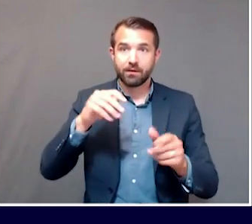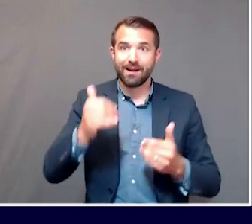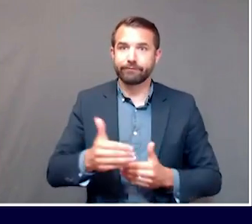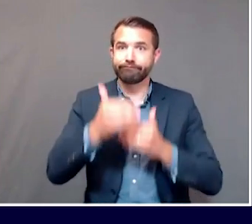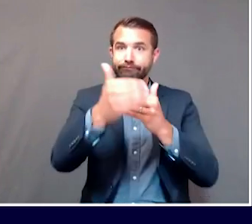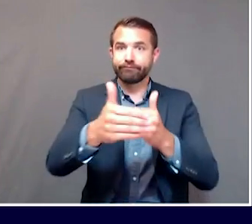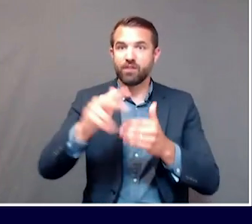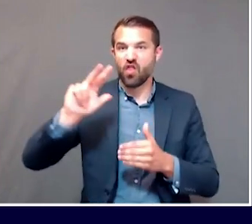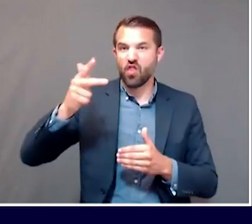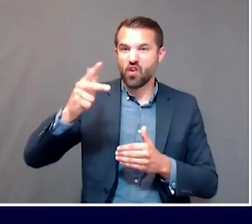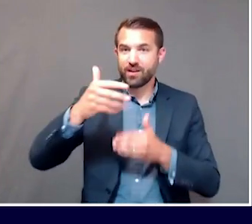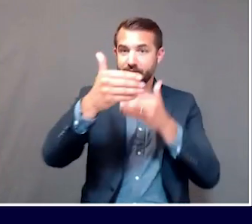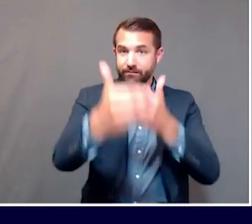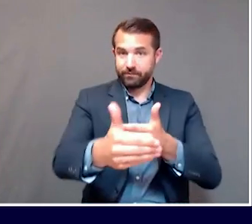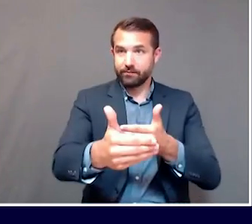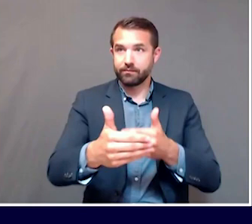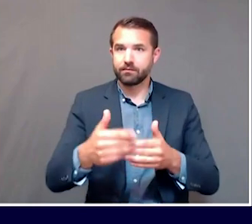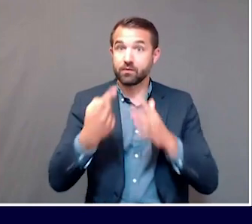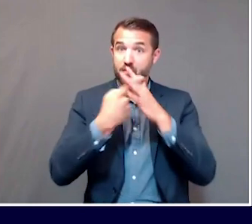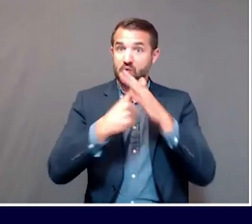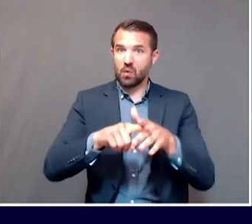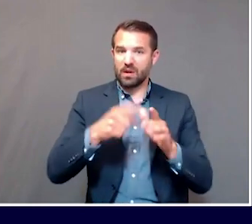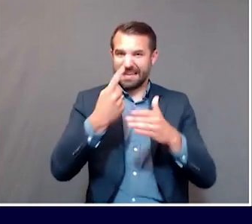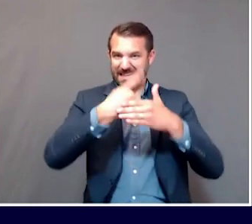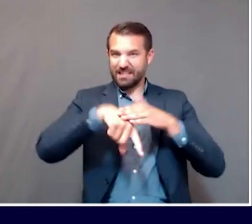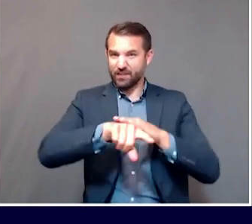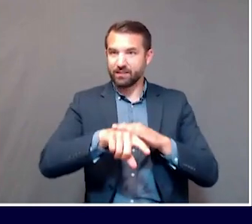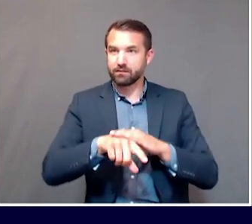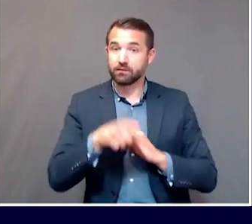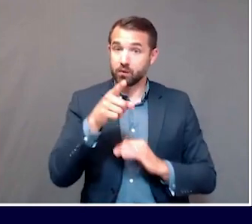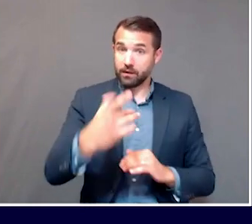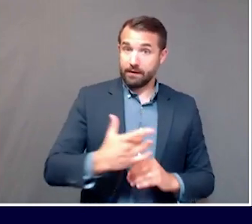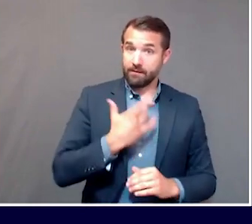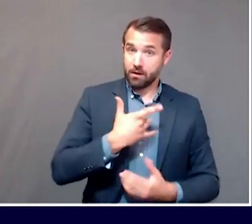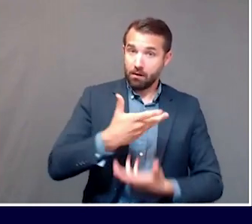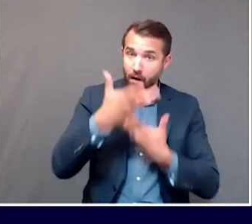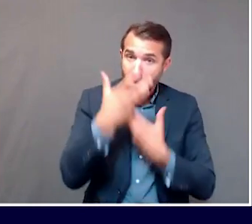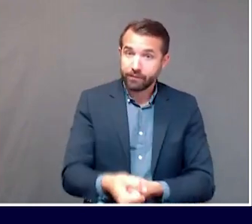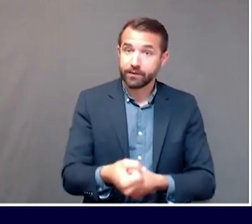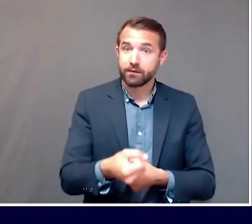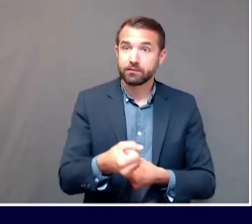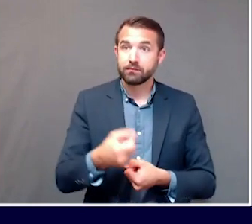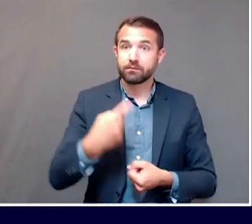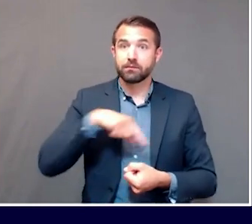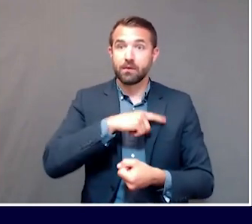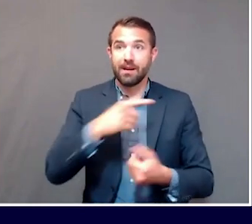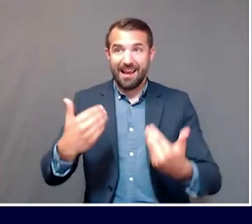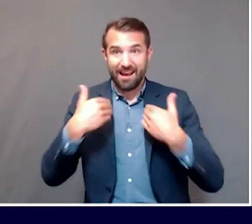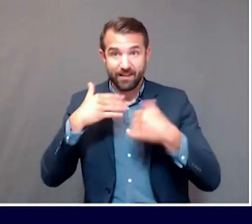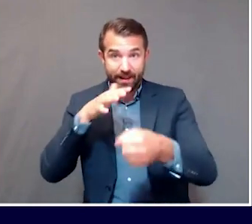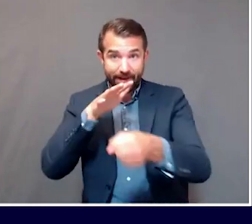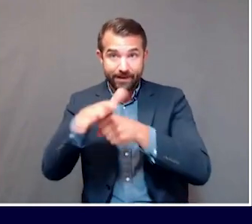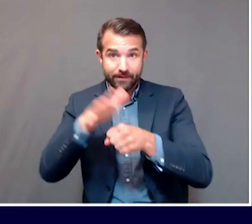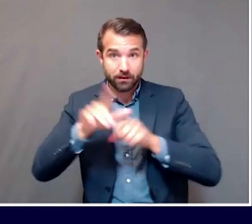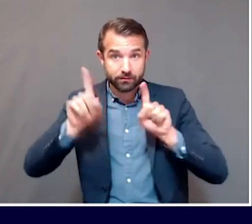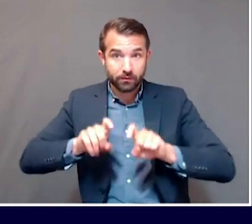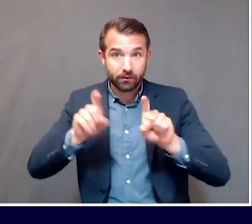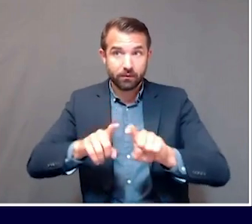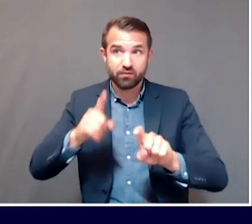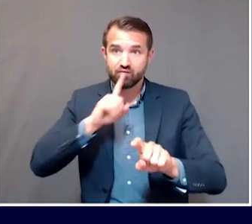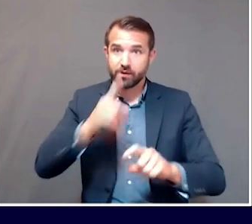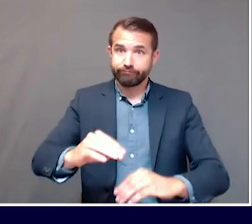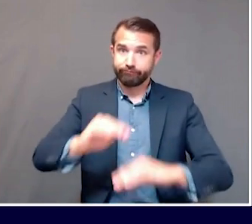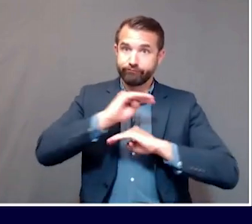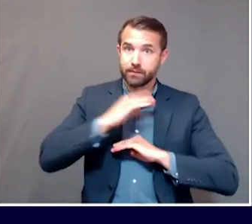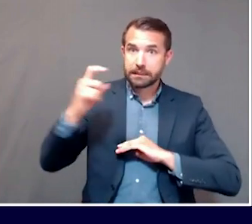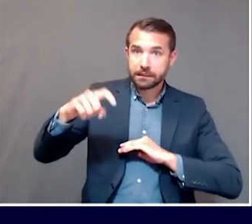place next week, are you confident we have, or very soon will have, enough testing to truly meet the needs of the tourist